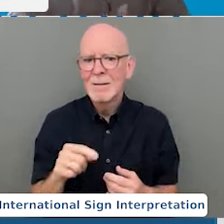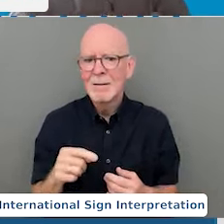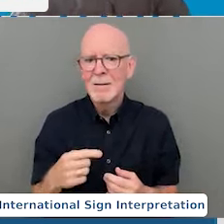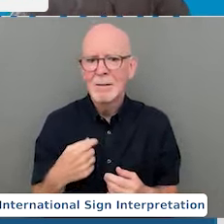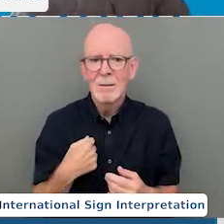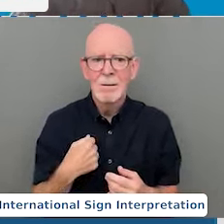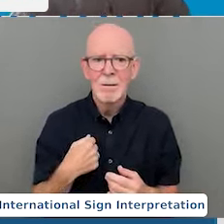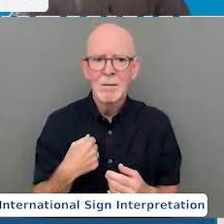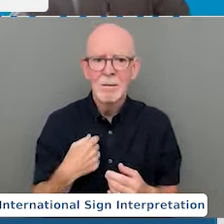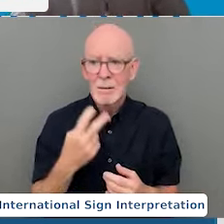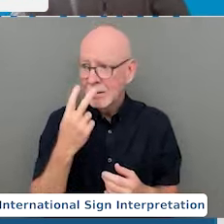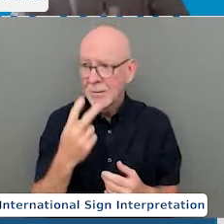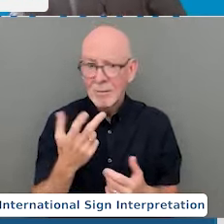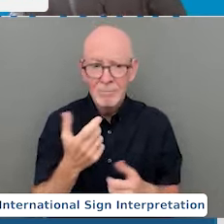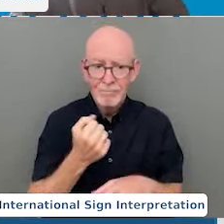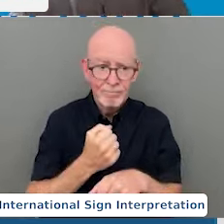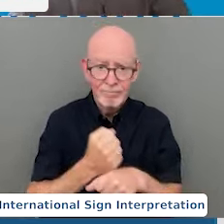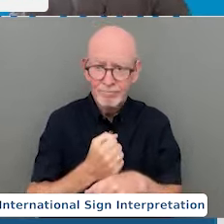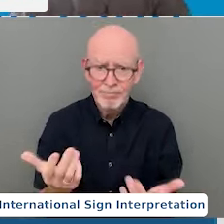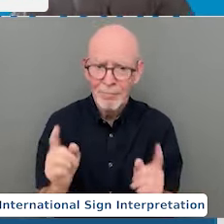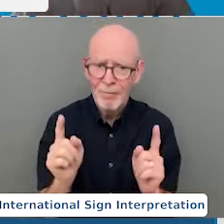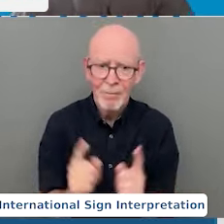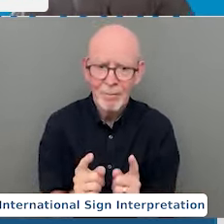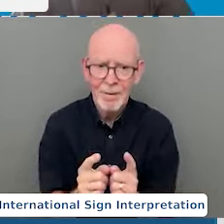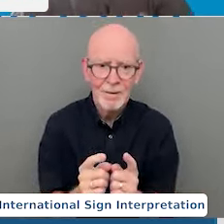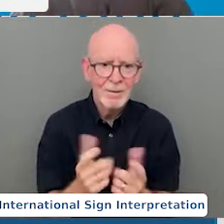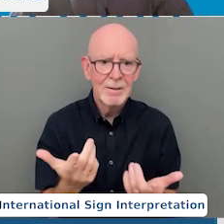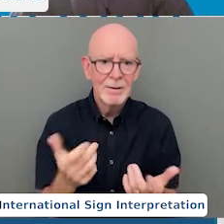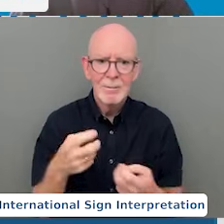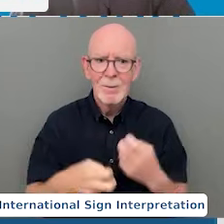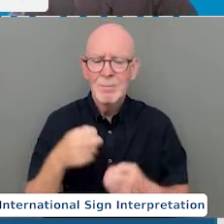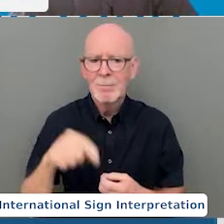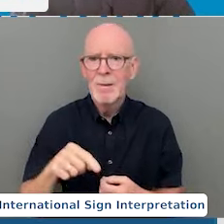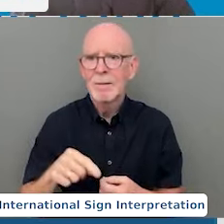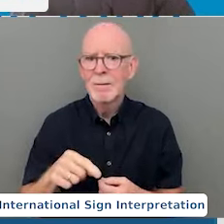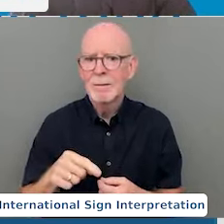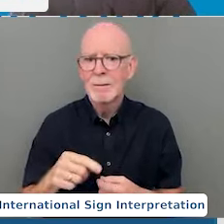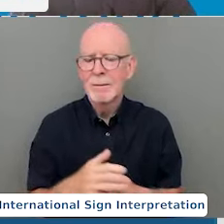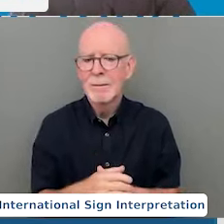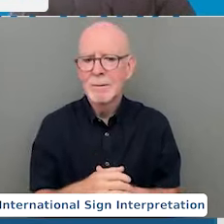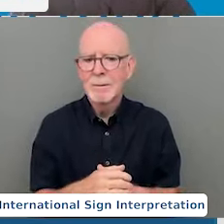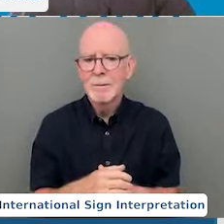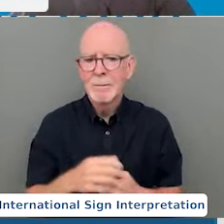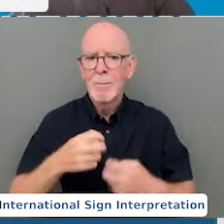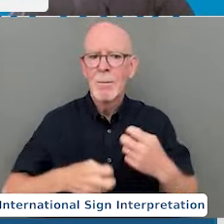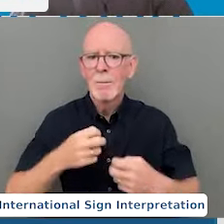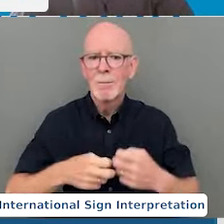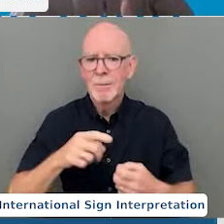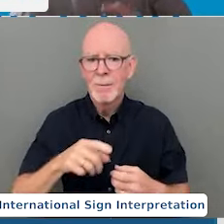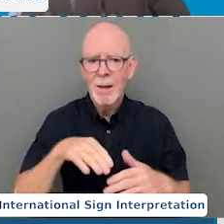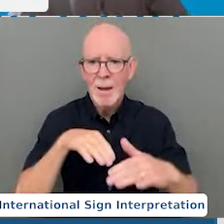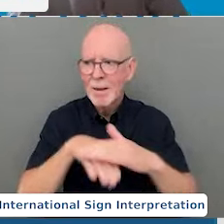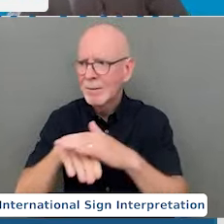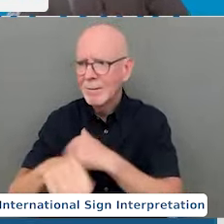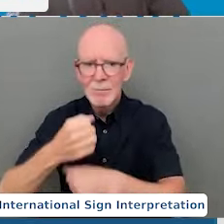healthcare, on transportation, or housing. In addition to those additional expenditure they face,